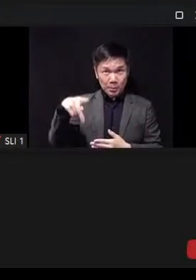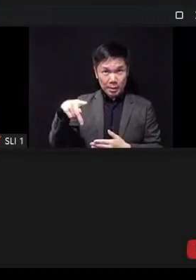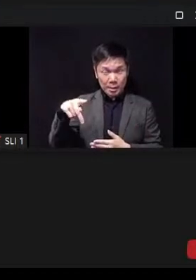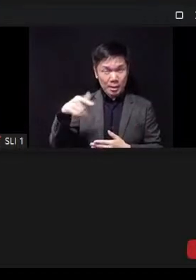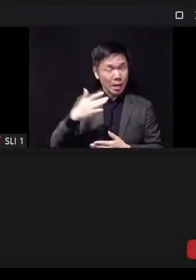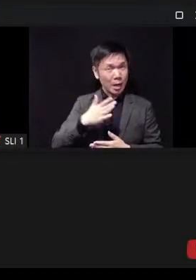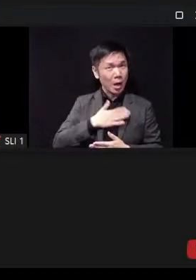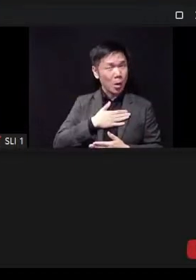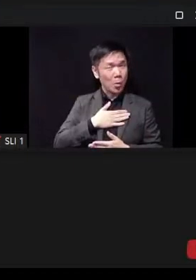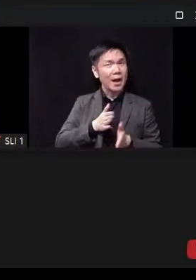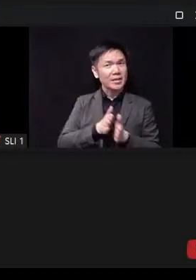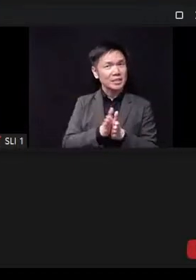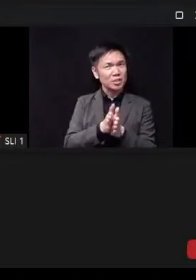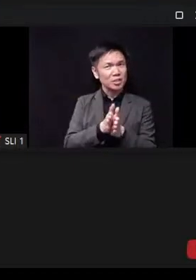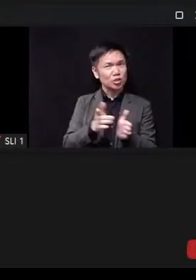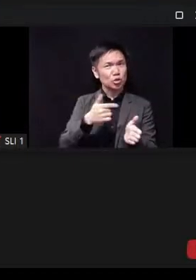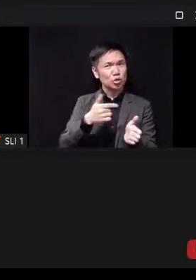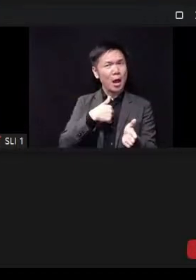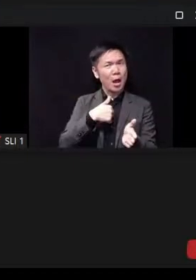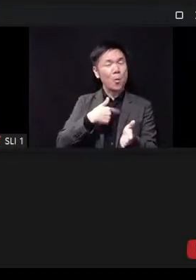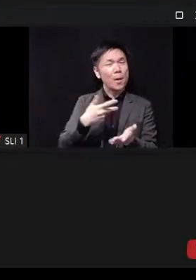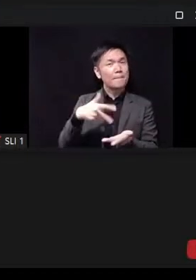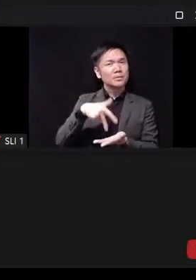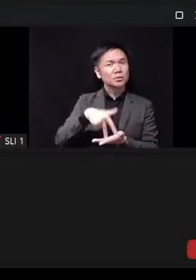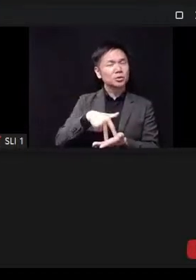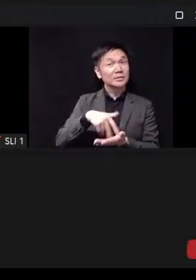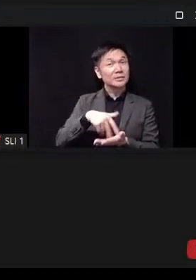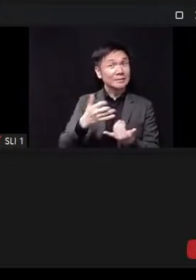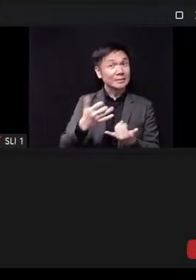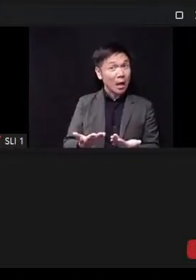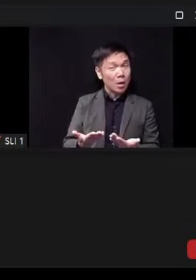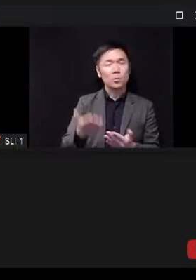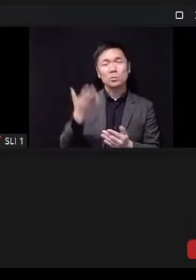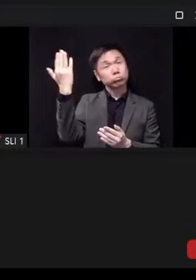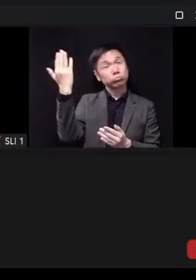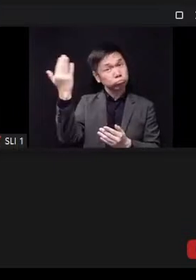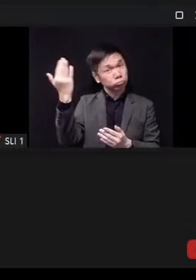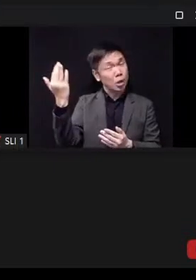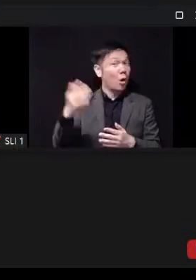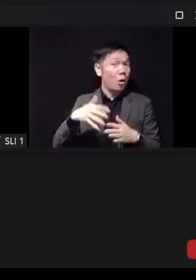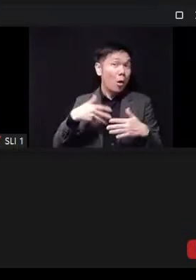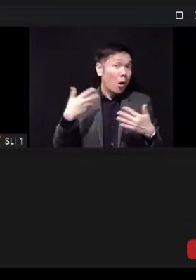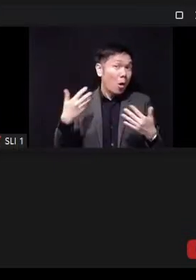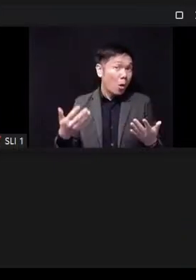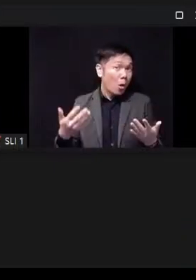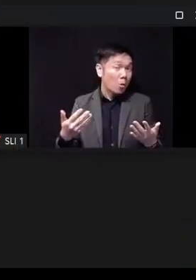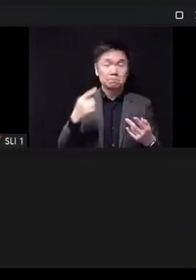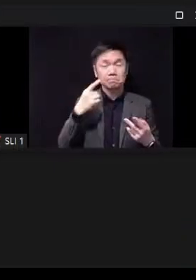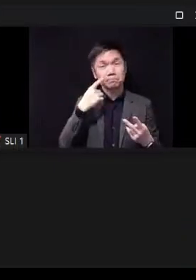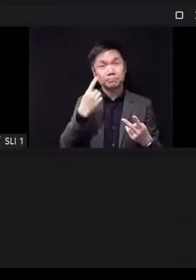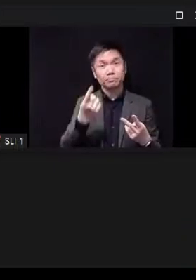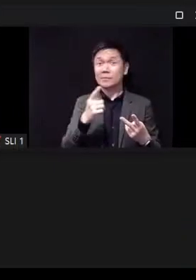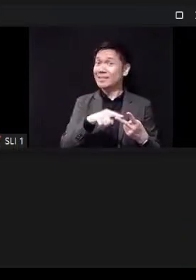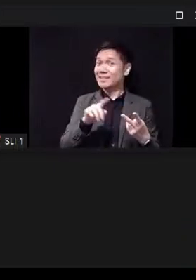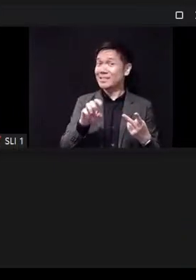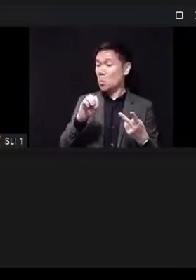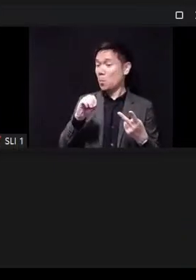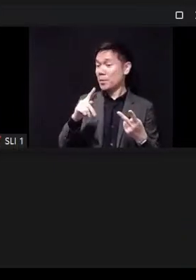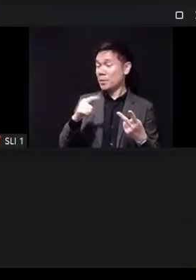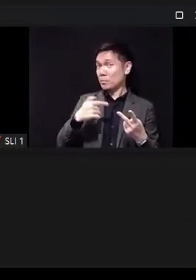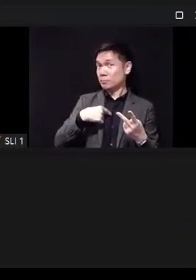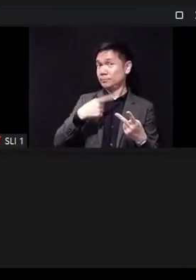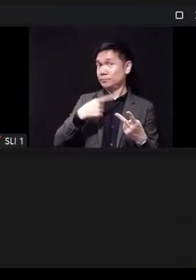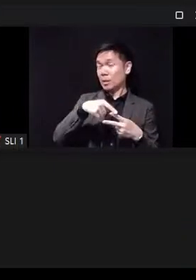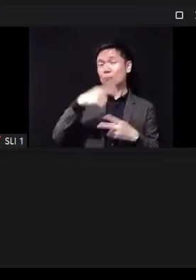position, let me deliver it. Or if it is better, we can deliver this EOP